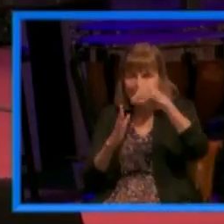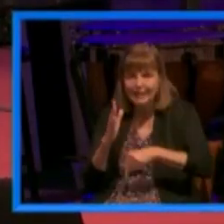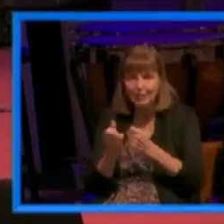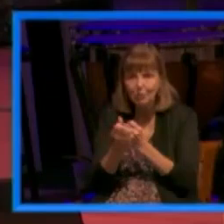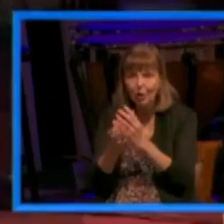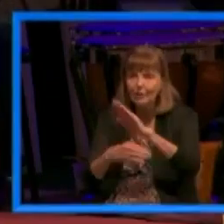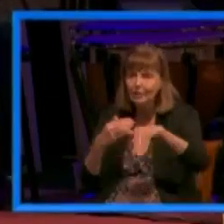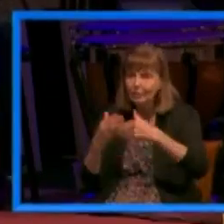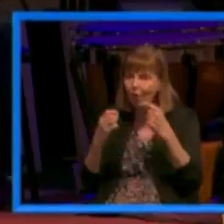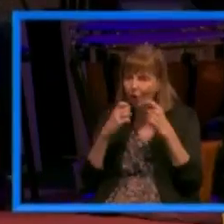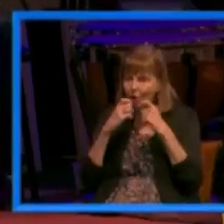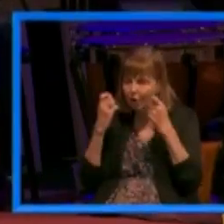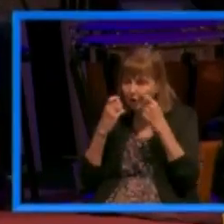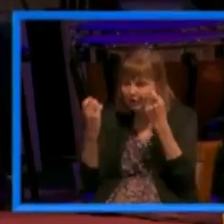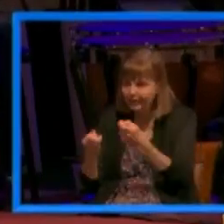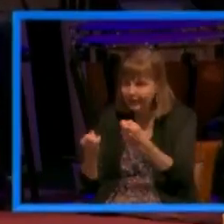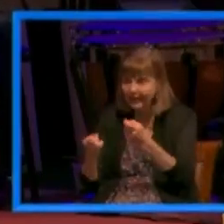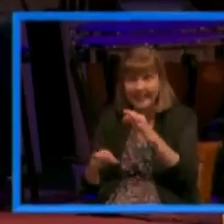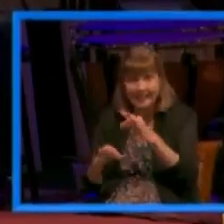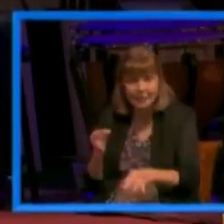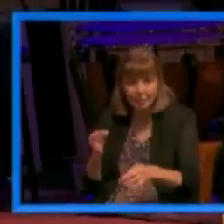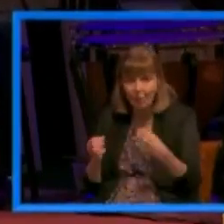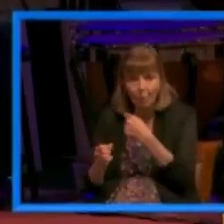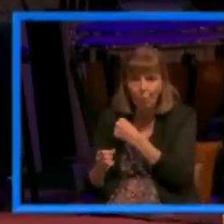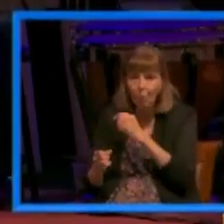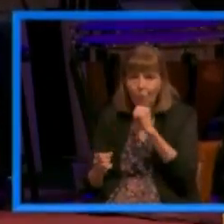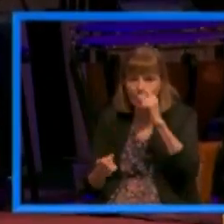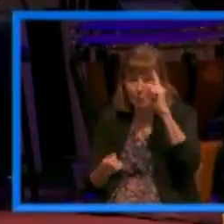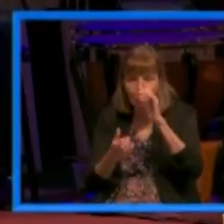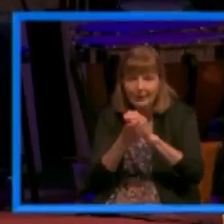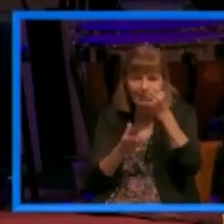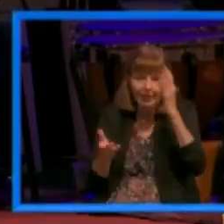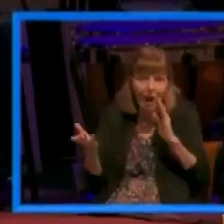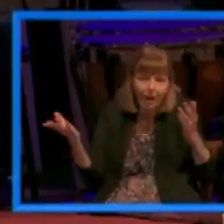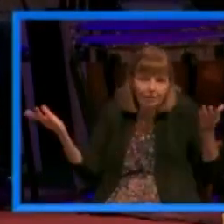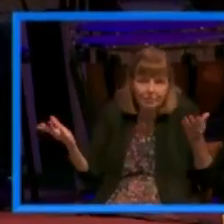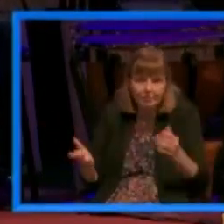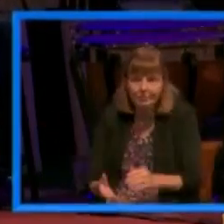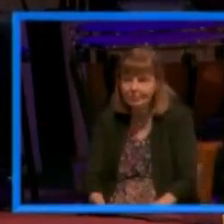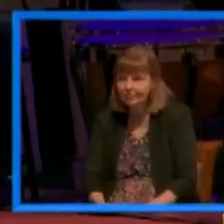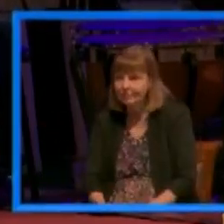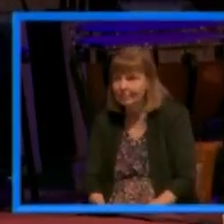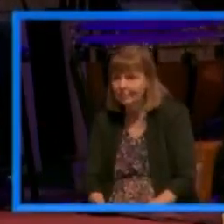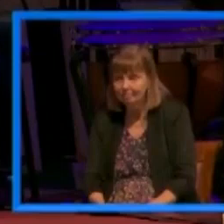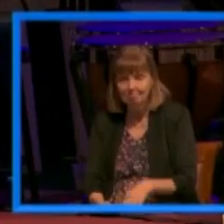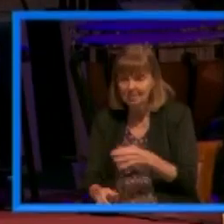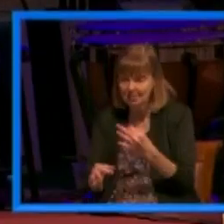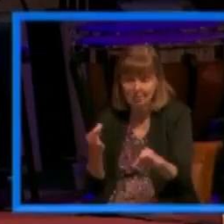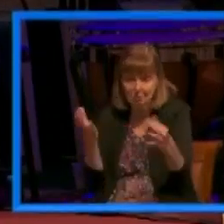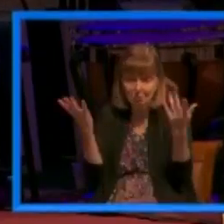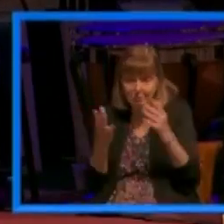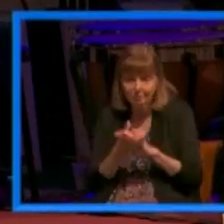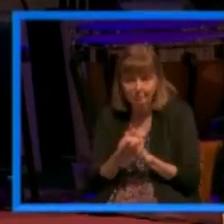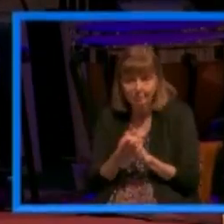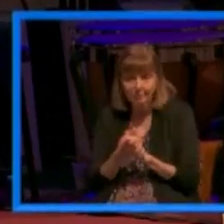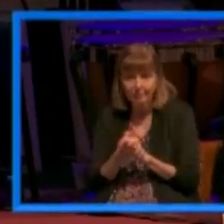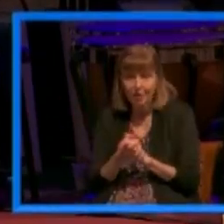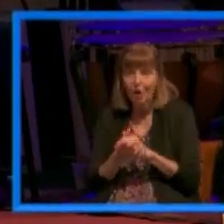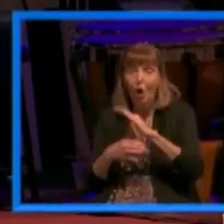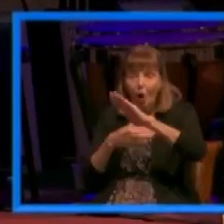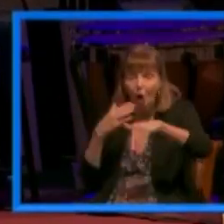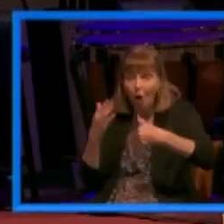simply don't believe God. We don't believe God. All sin